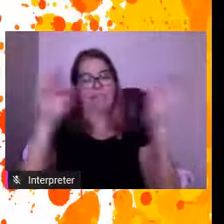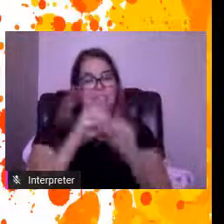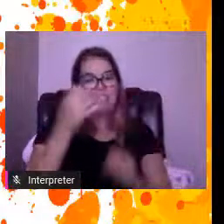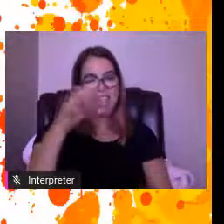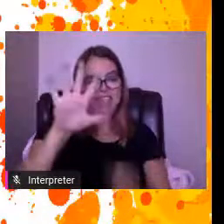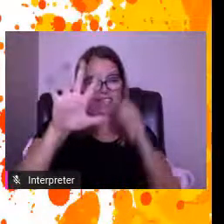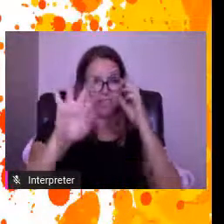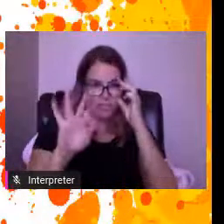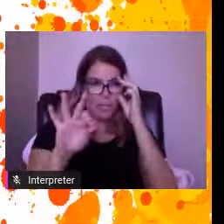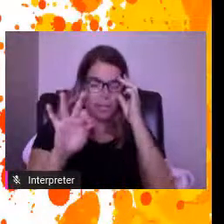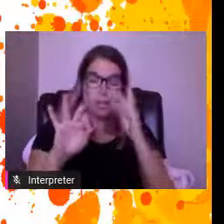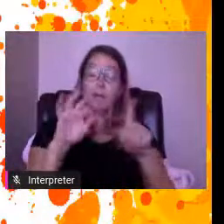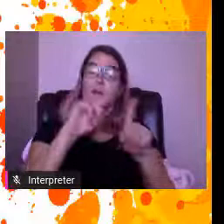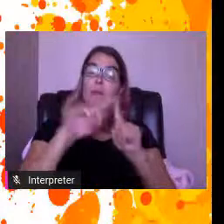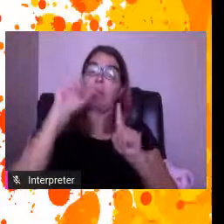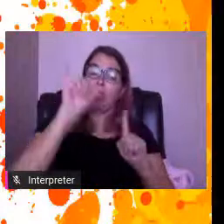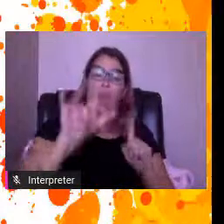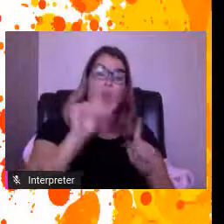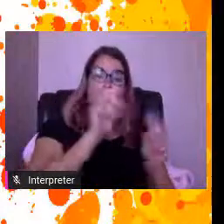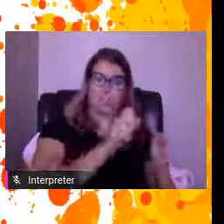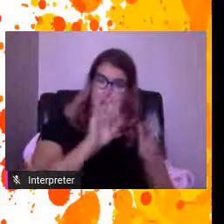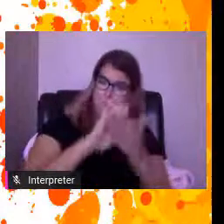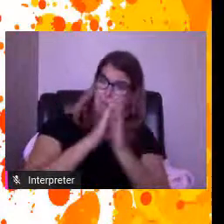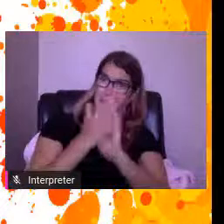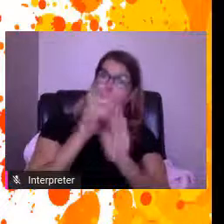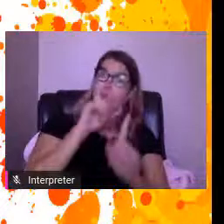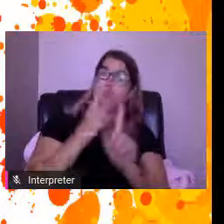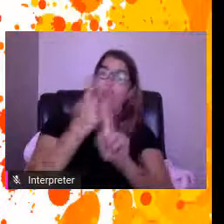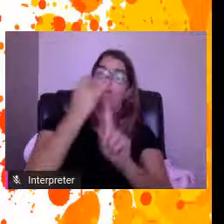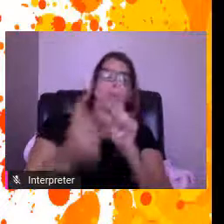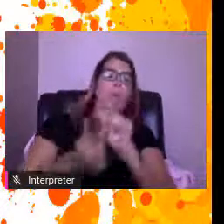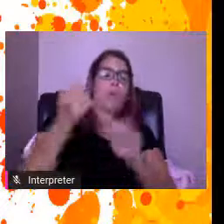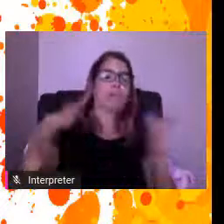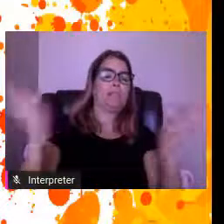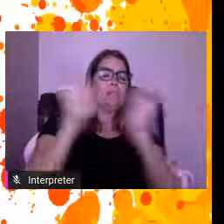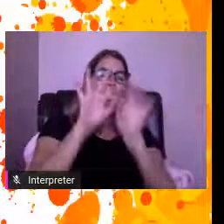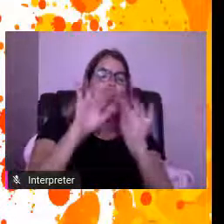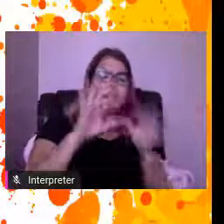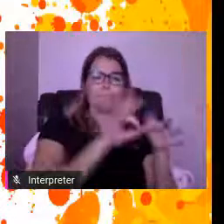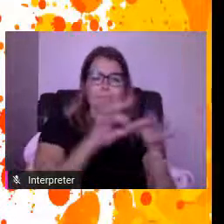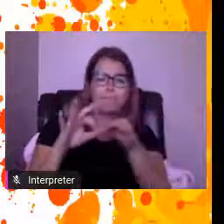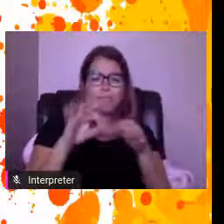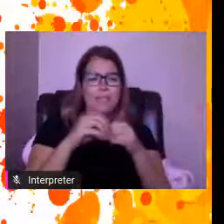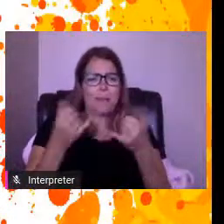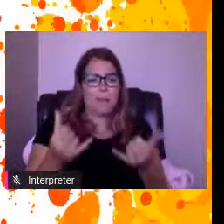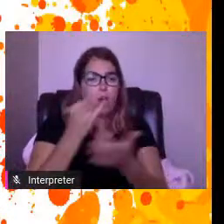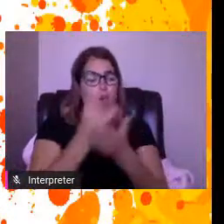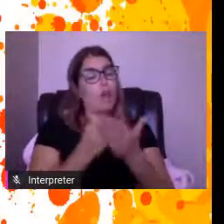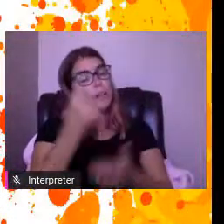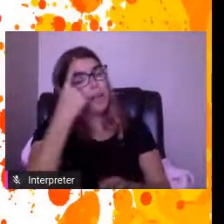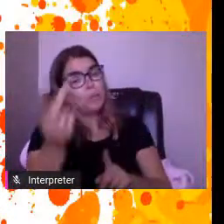an end to one of the most important artist romances in modern art. Although the two artists are now good friends.